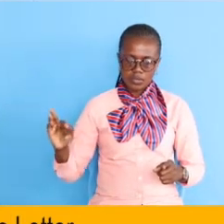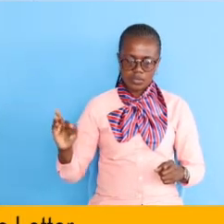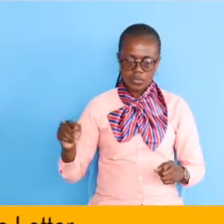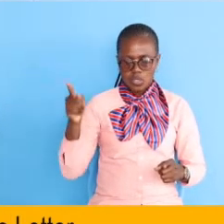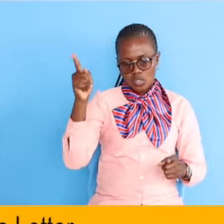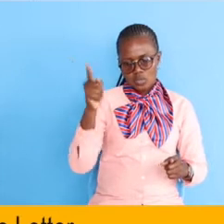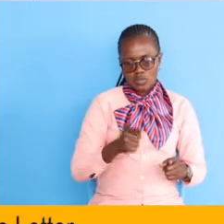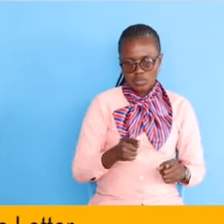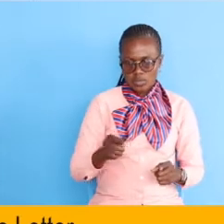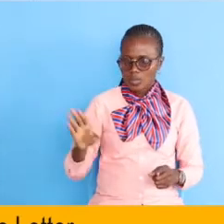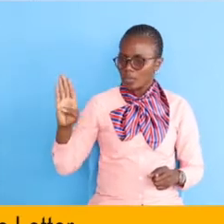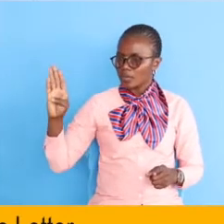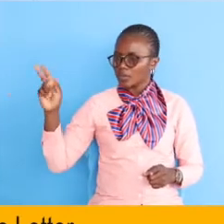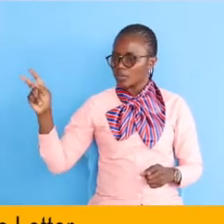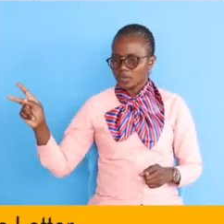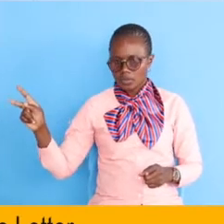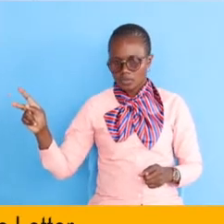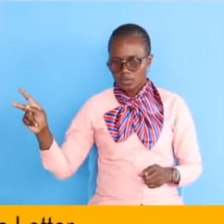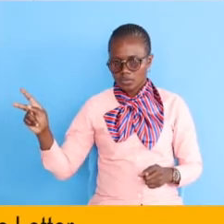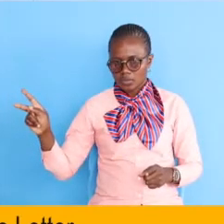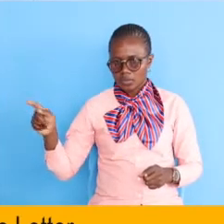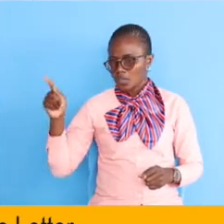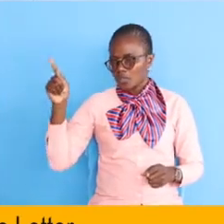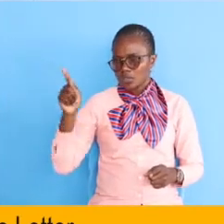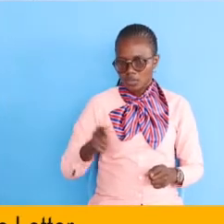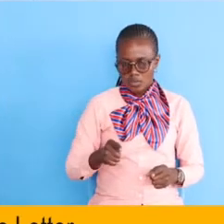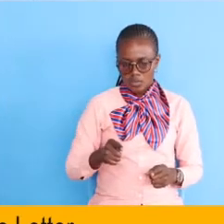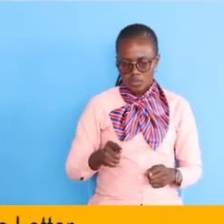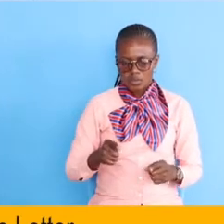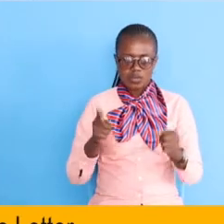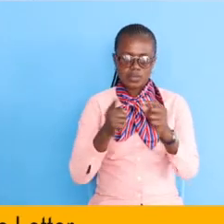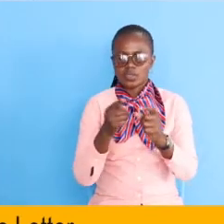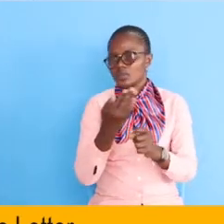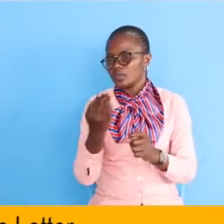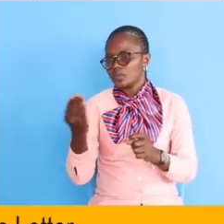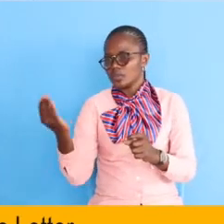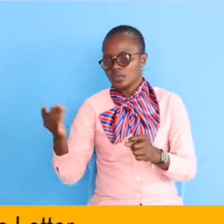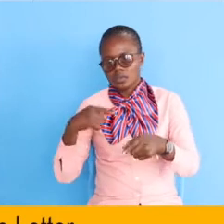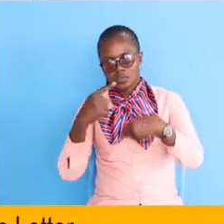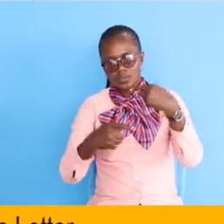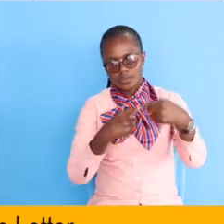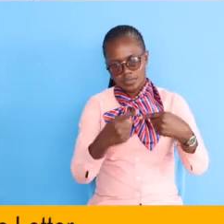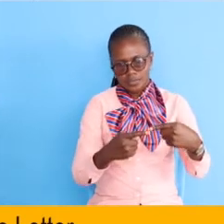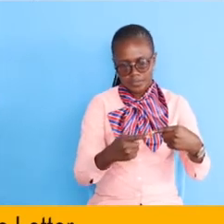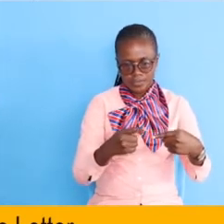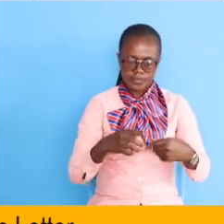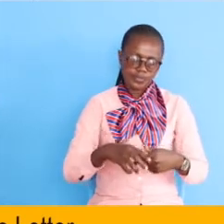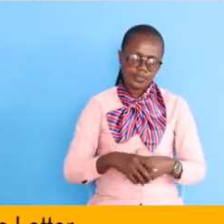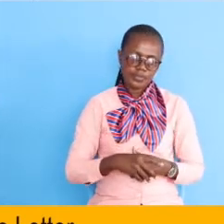Maybe this BK could have a great relationship with what you're going to see under